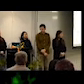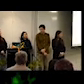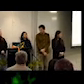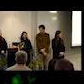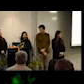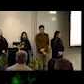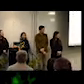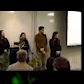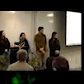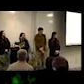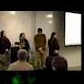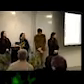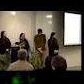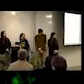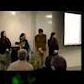you as well.